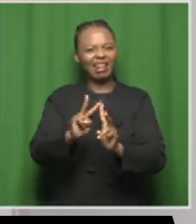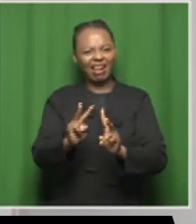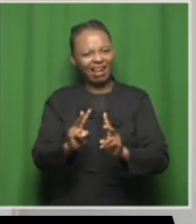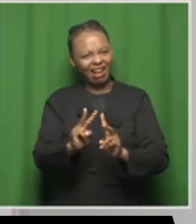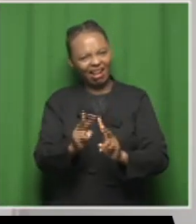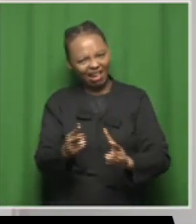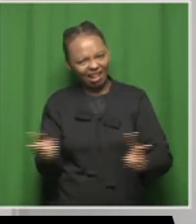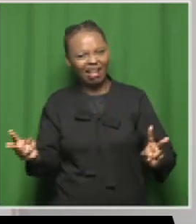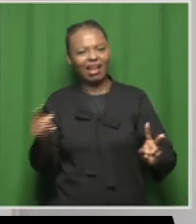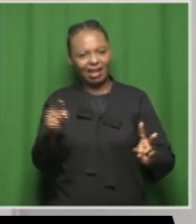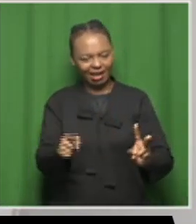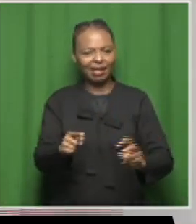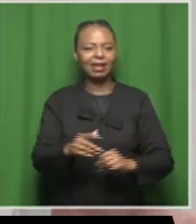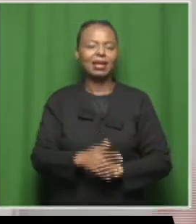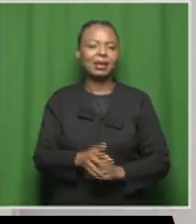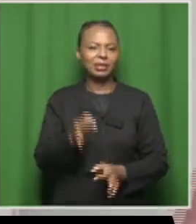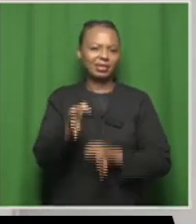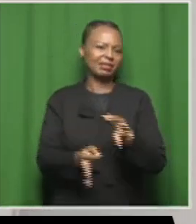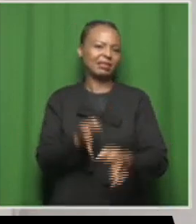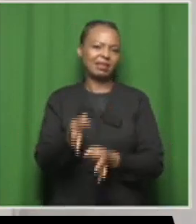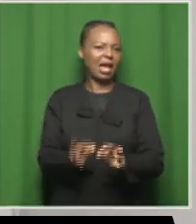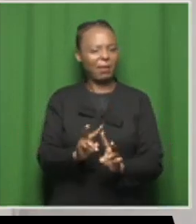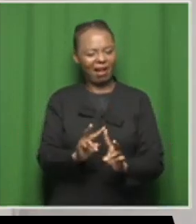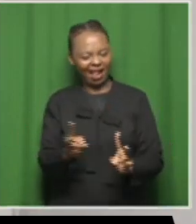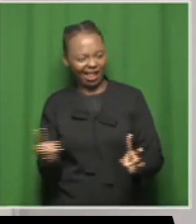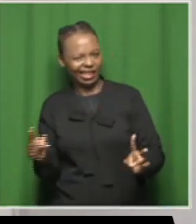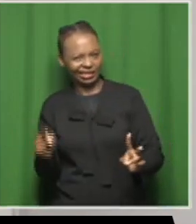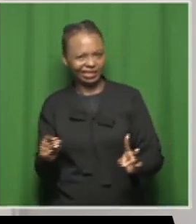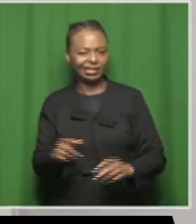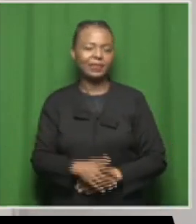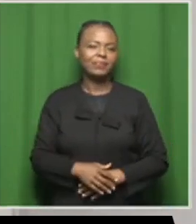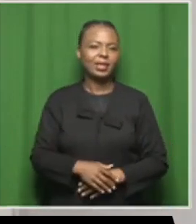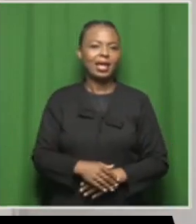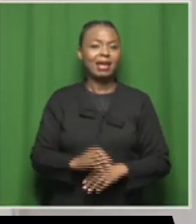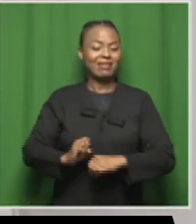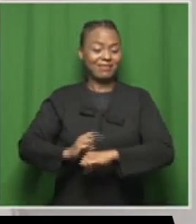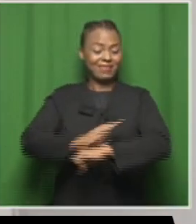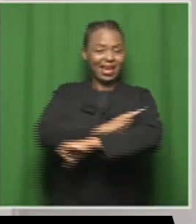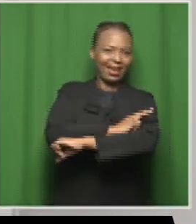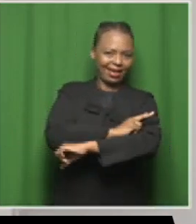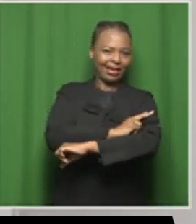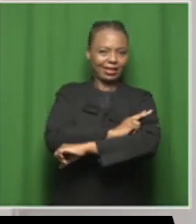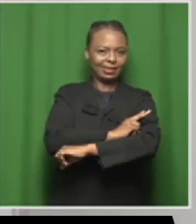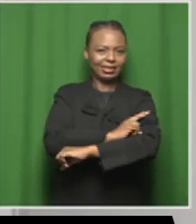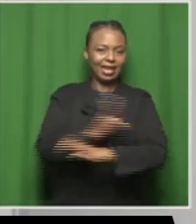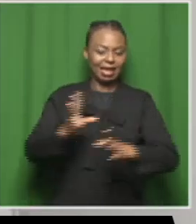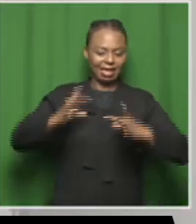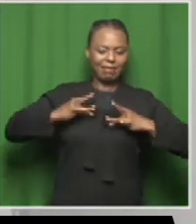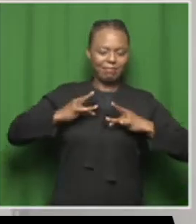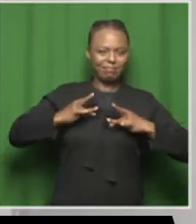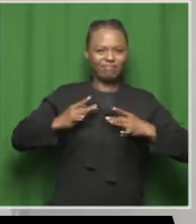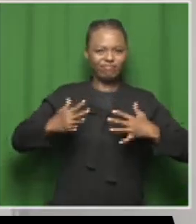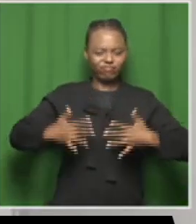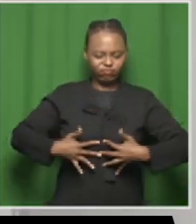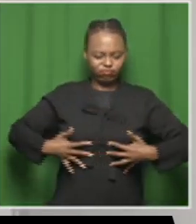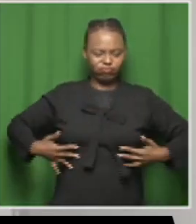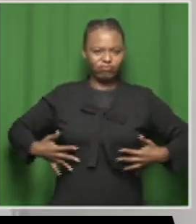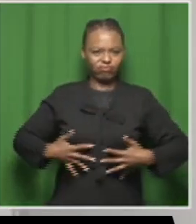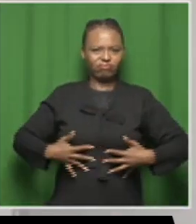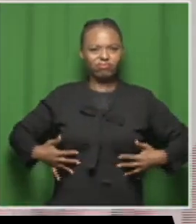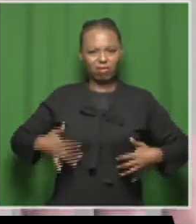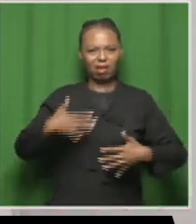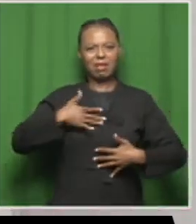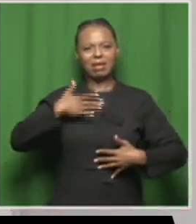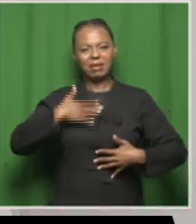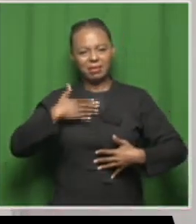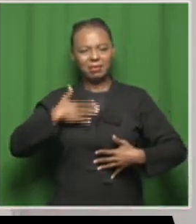South Africa. So it is a virus that causes normally acute respiratory infections,